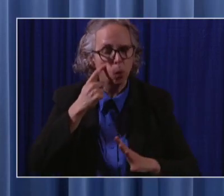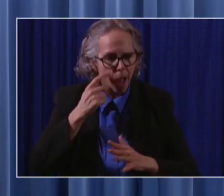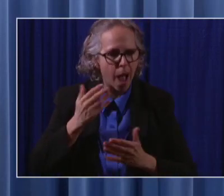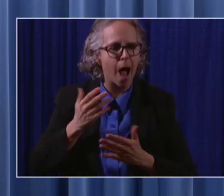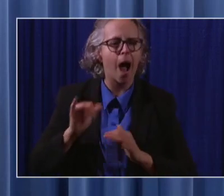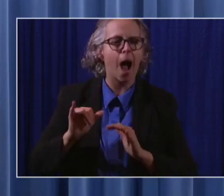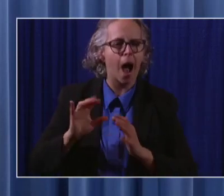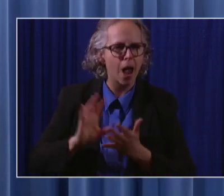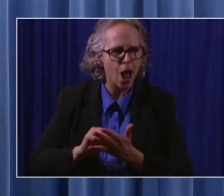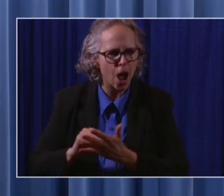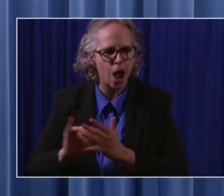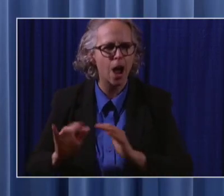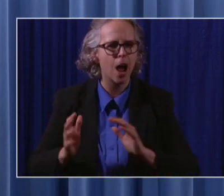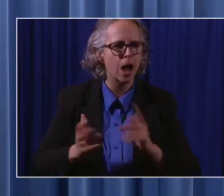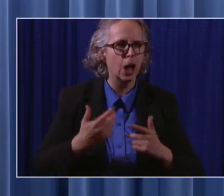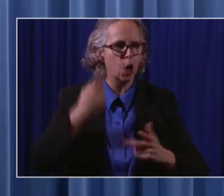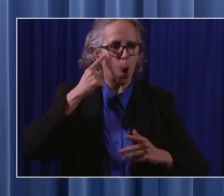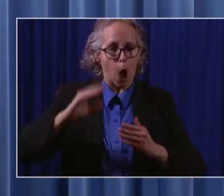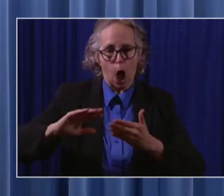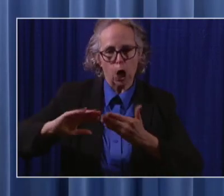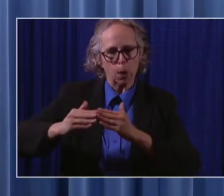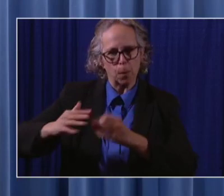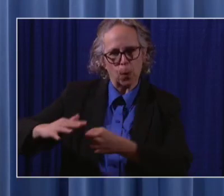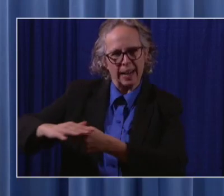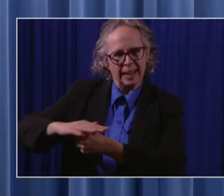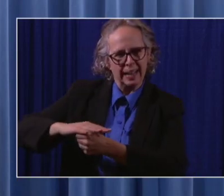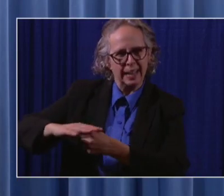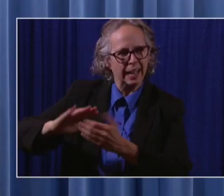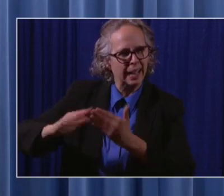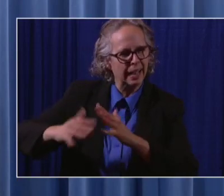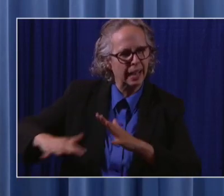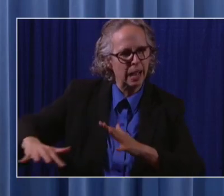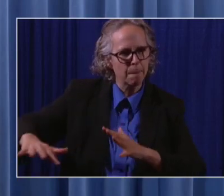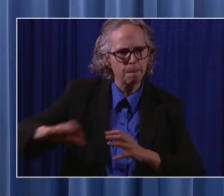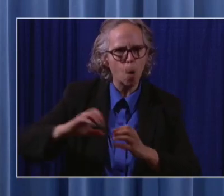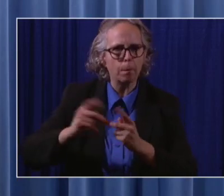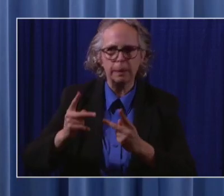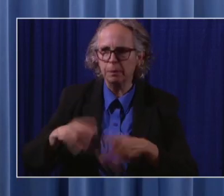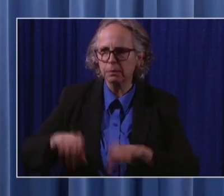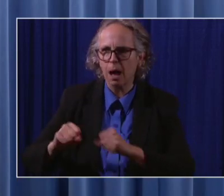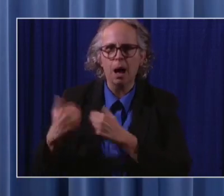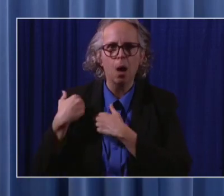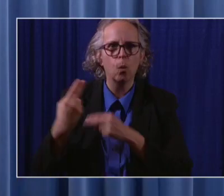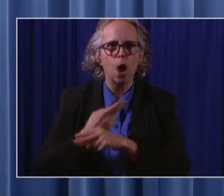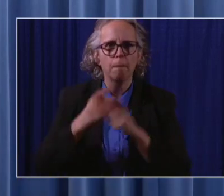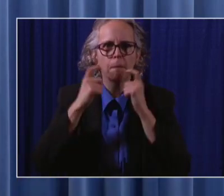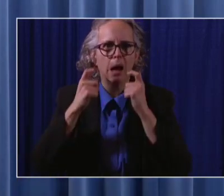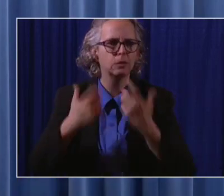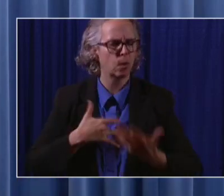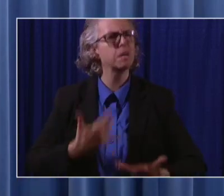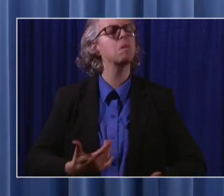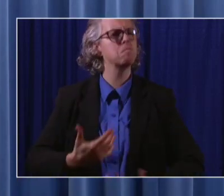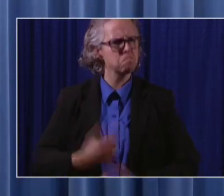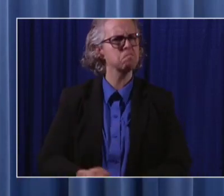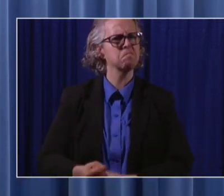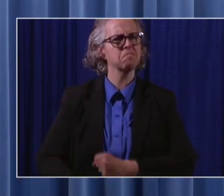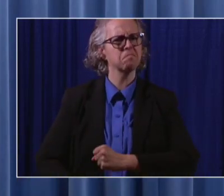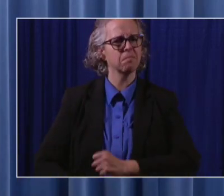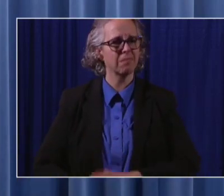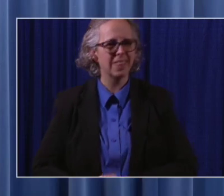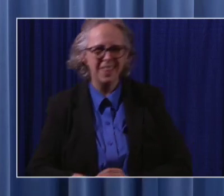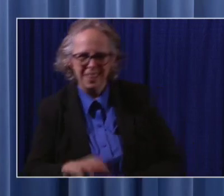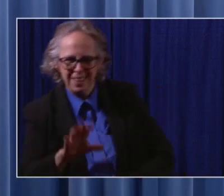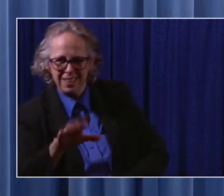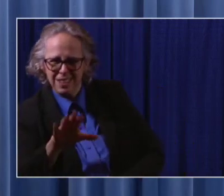urban areas because more and more people are cutting that virus off because they're wearing masks. Thanks. Game plan other